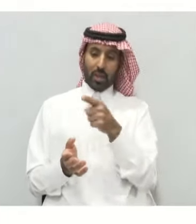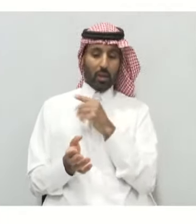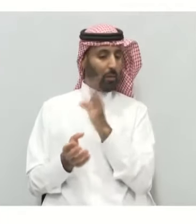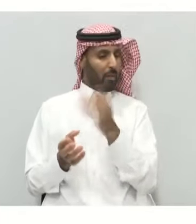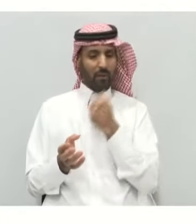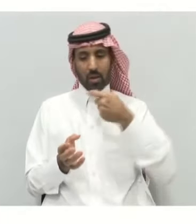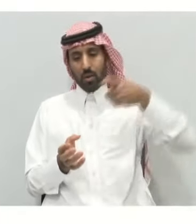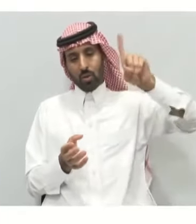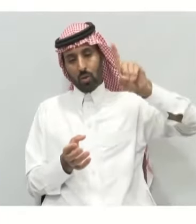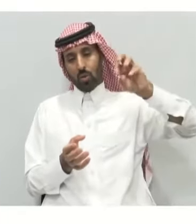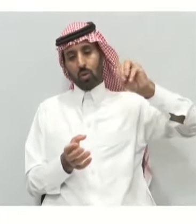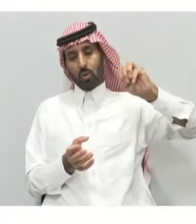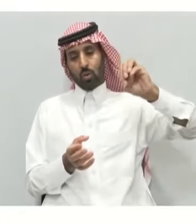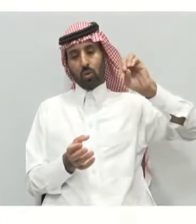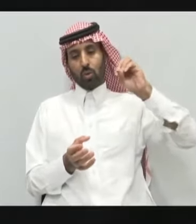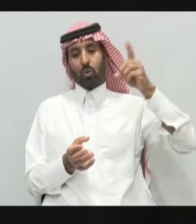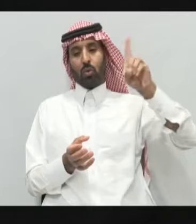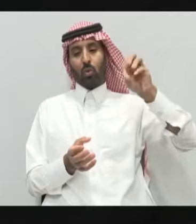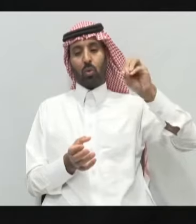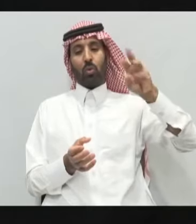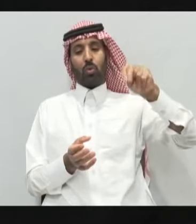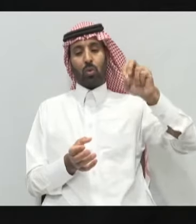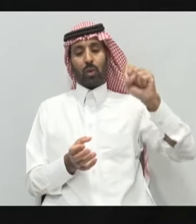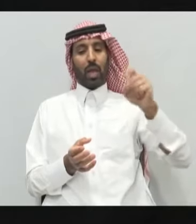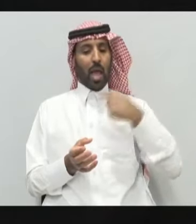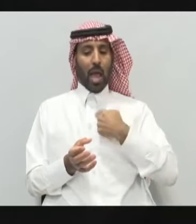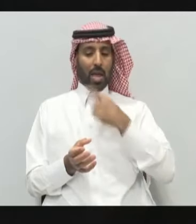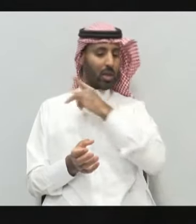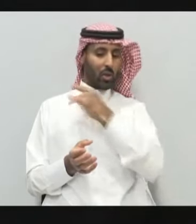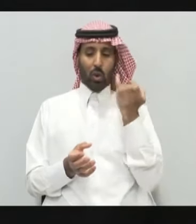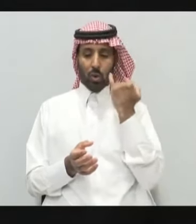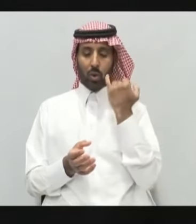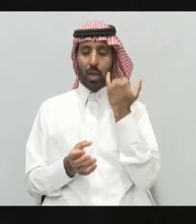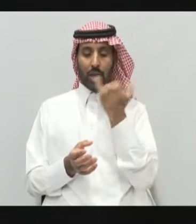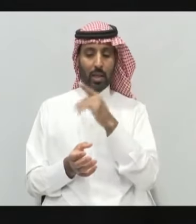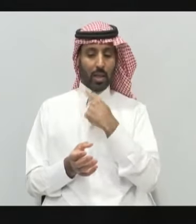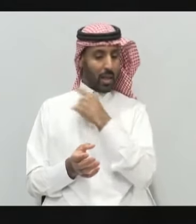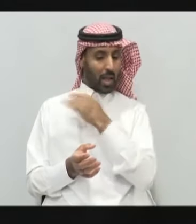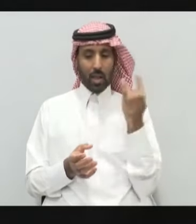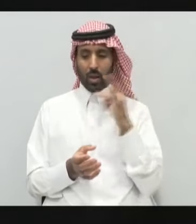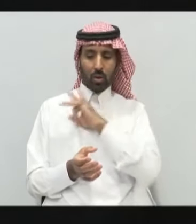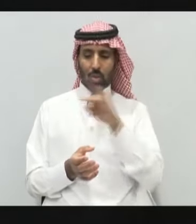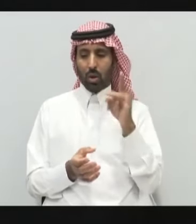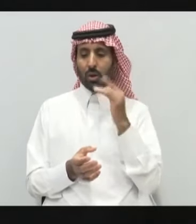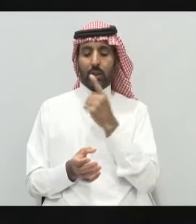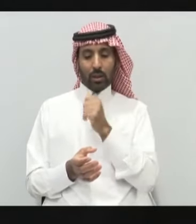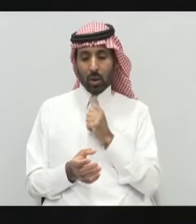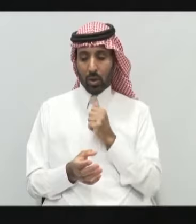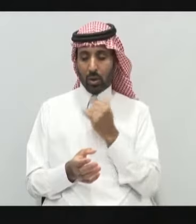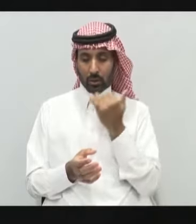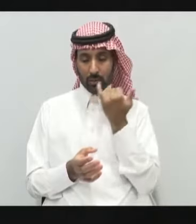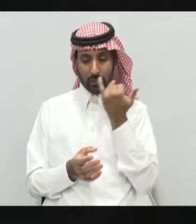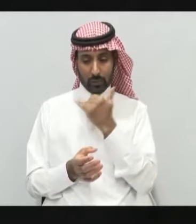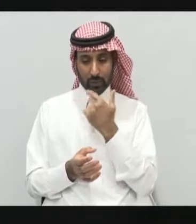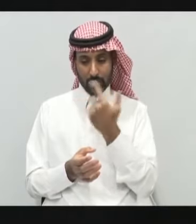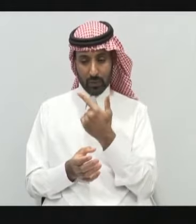don't. I don't speak English. You don't speak English.